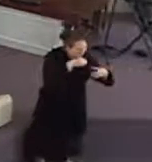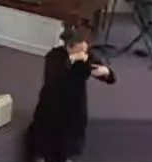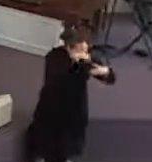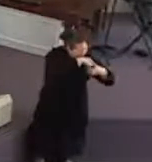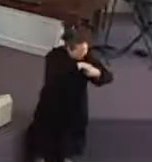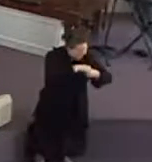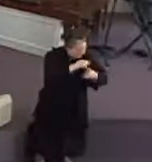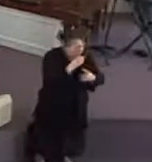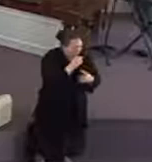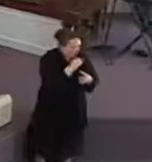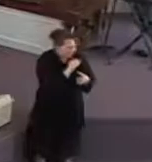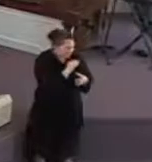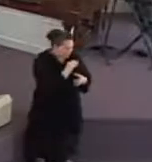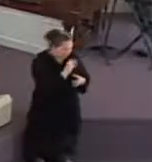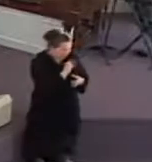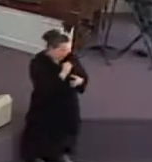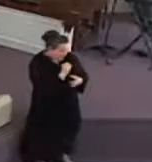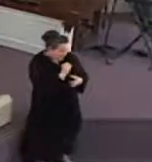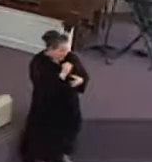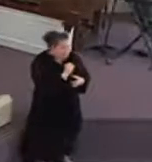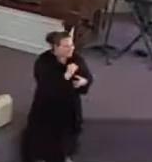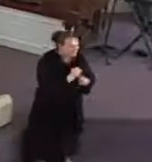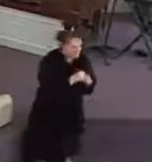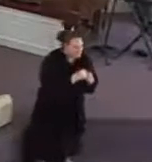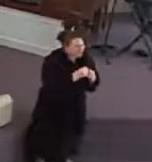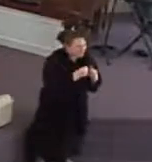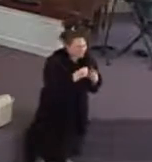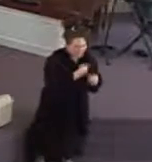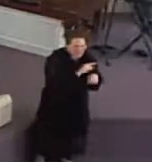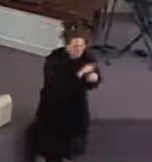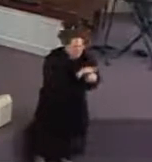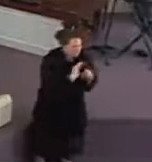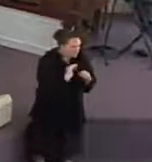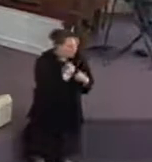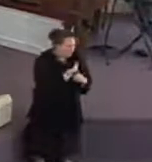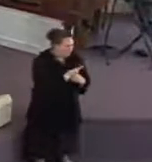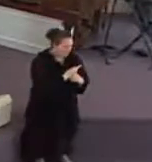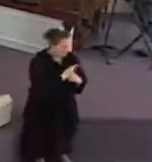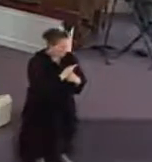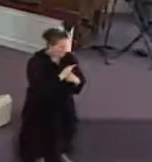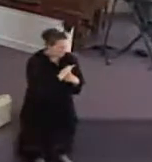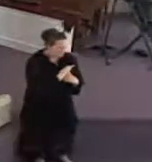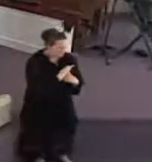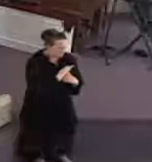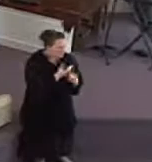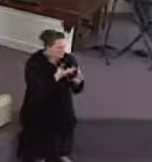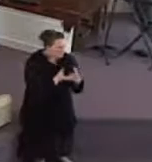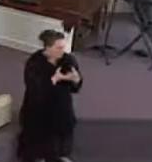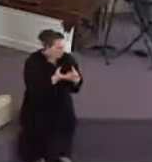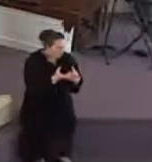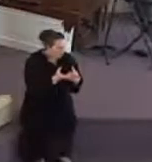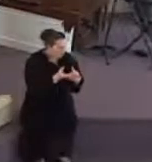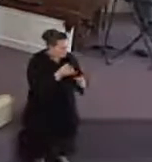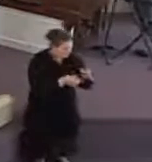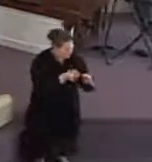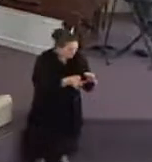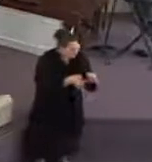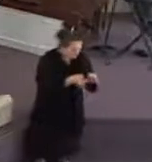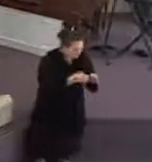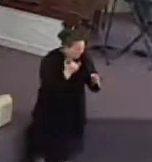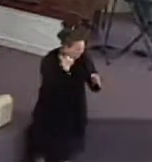our genes. Amen. It just comes so natural to us. Amen. That, you know, when we see a